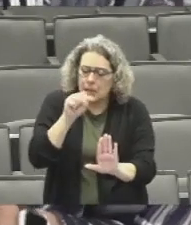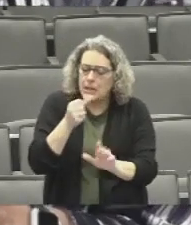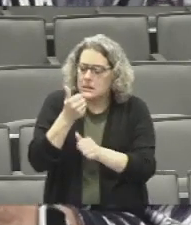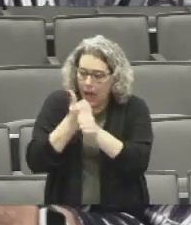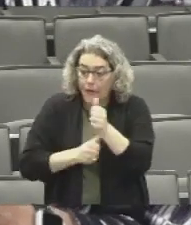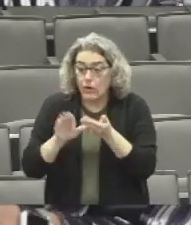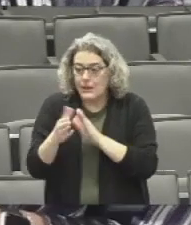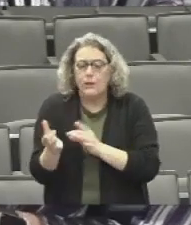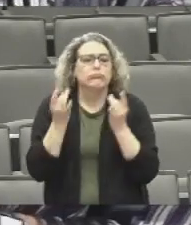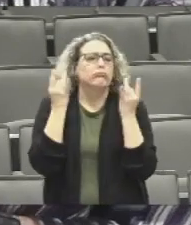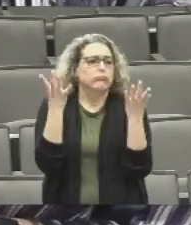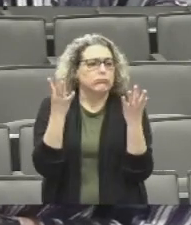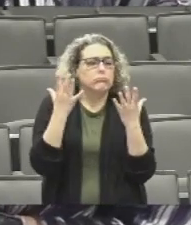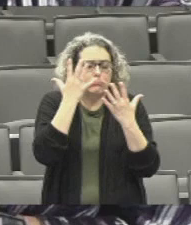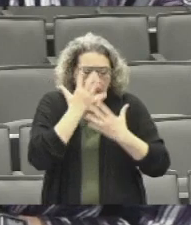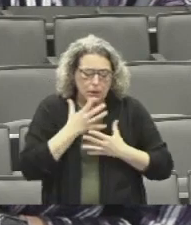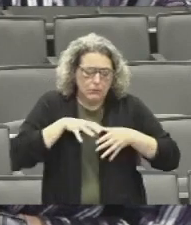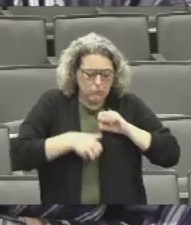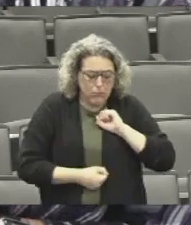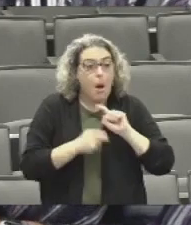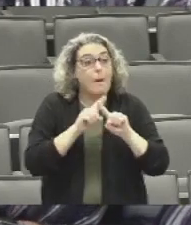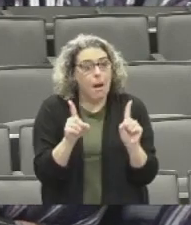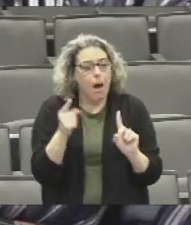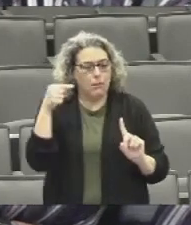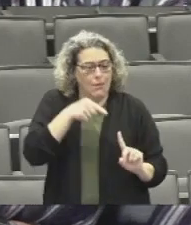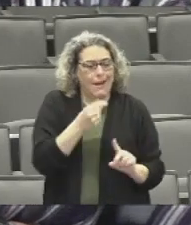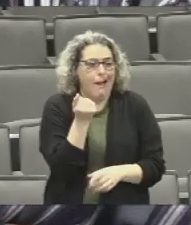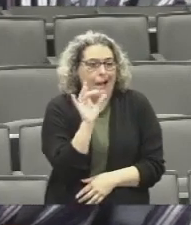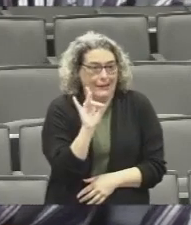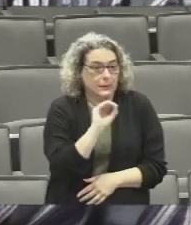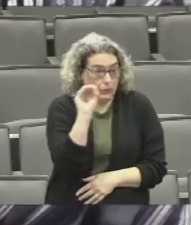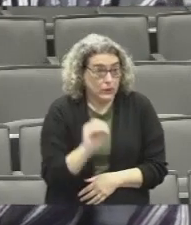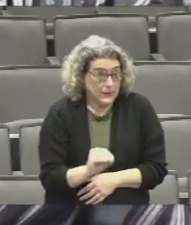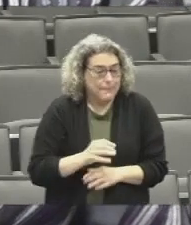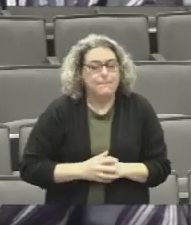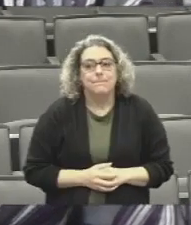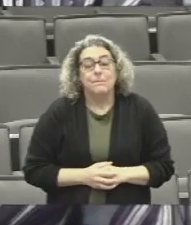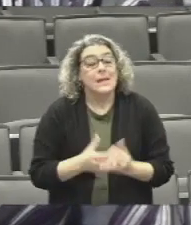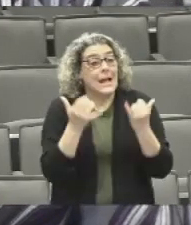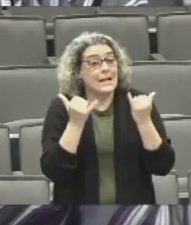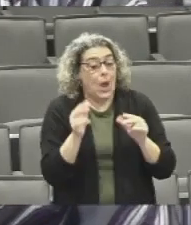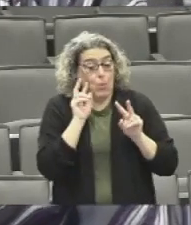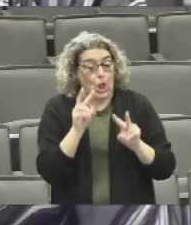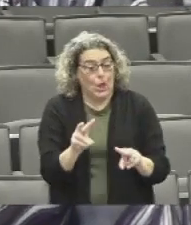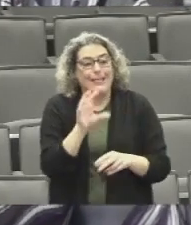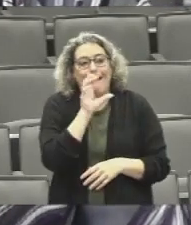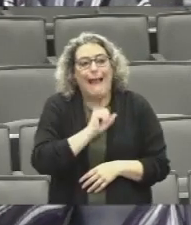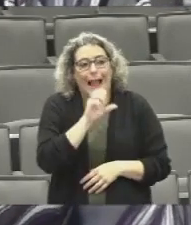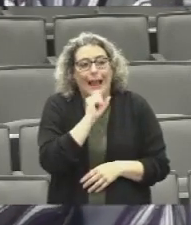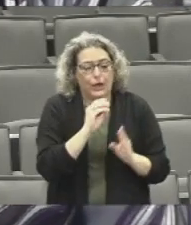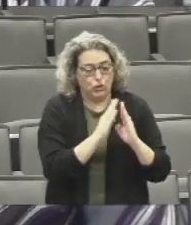have 18% of the totals. When you look at the age range in our